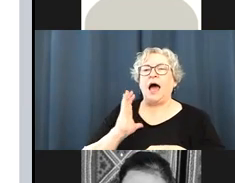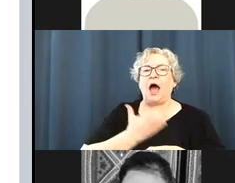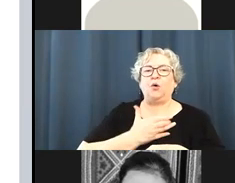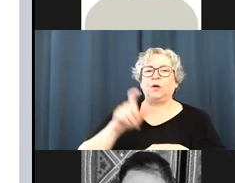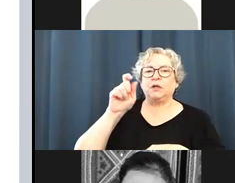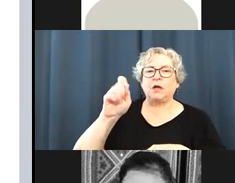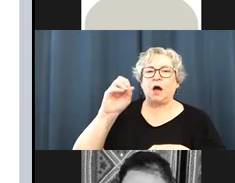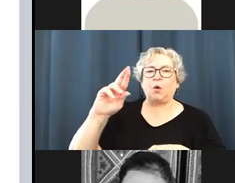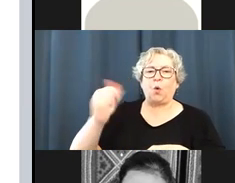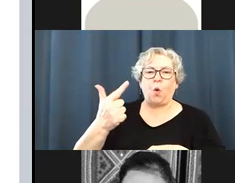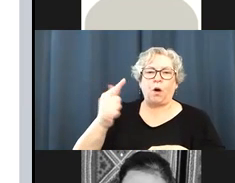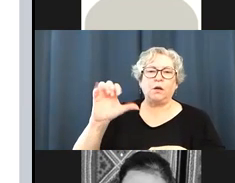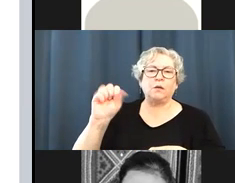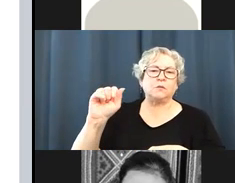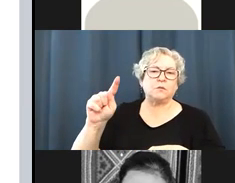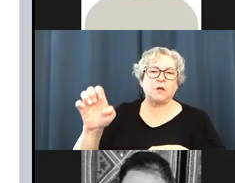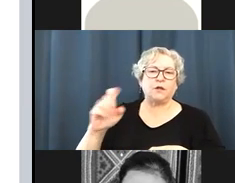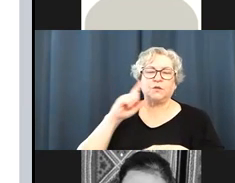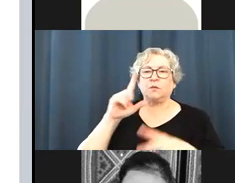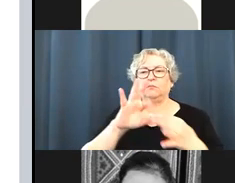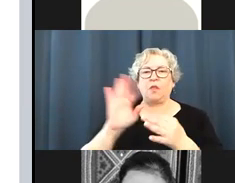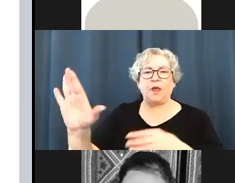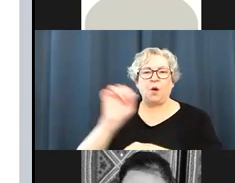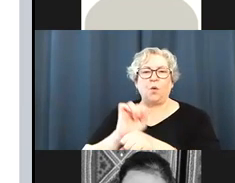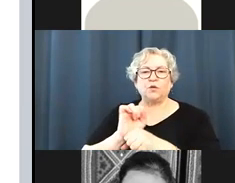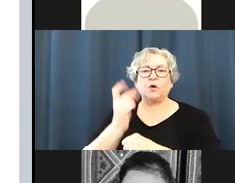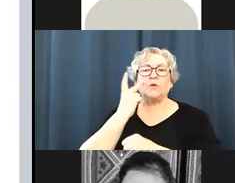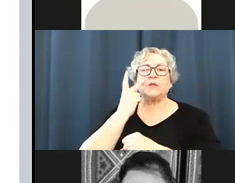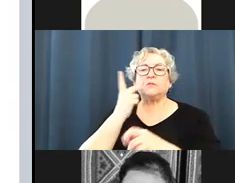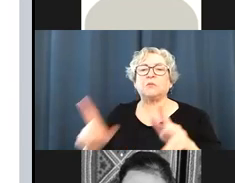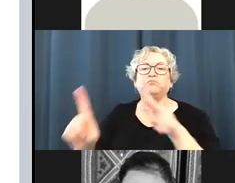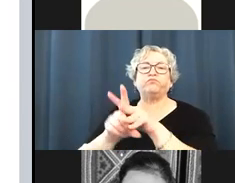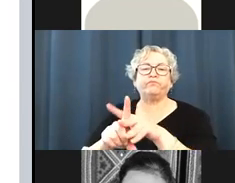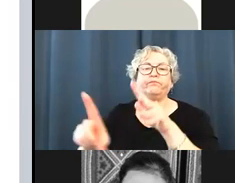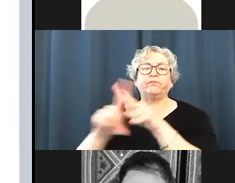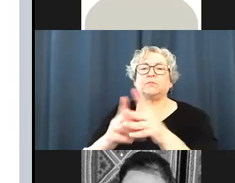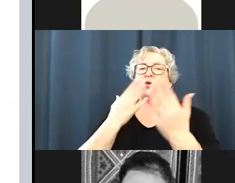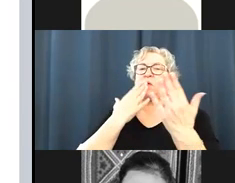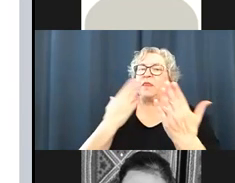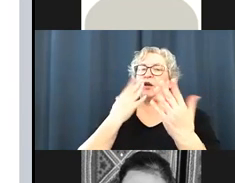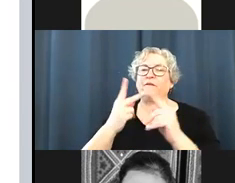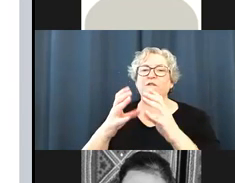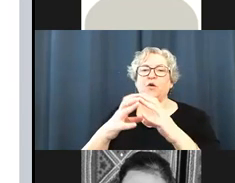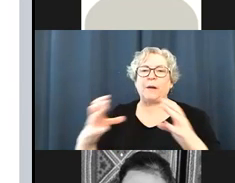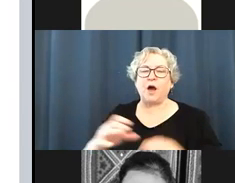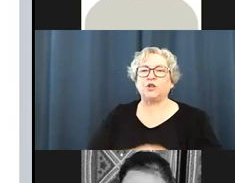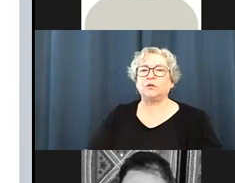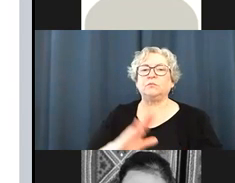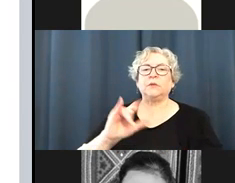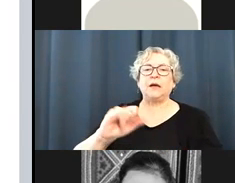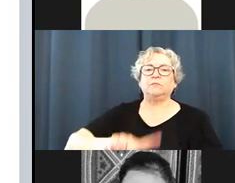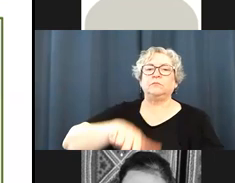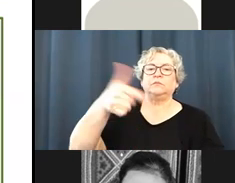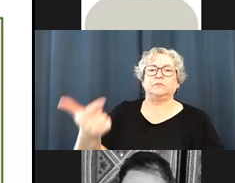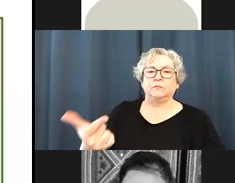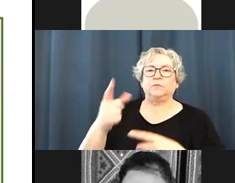their work. And so I'm excited to see what comes out of all of this. Thank you so much. And moving on